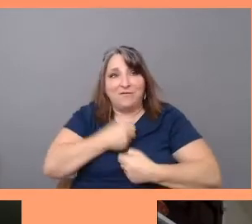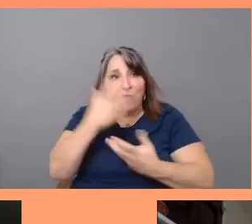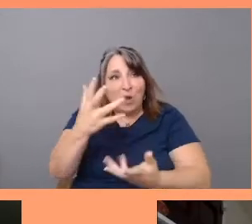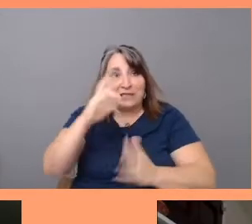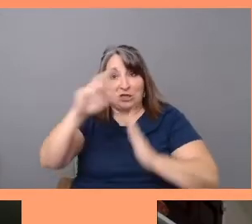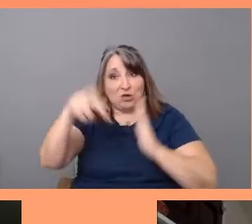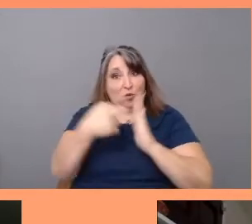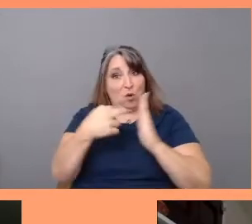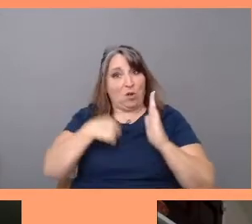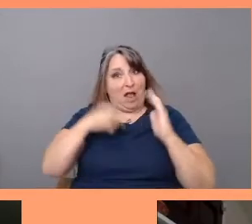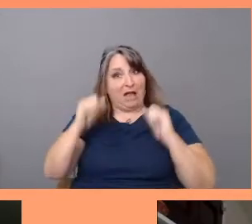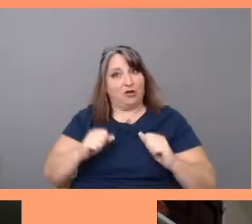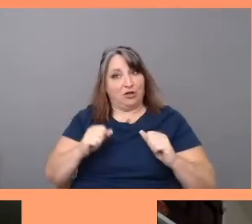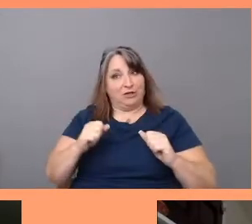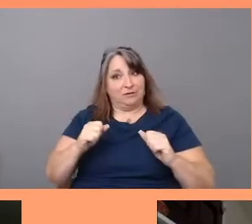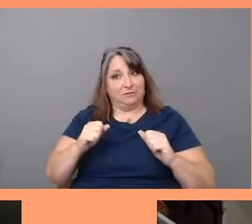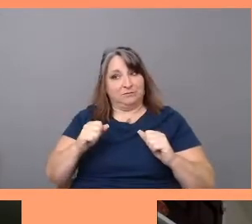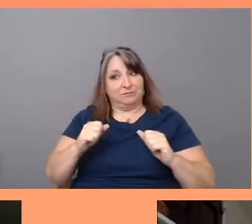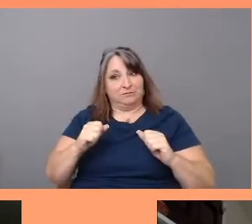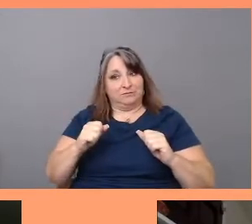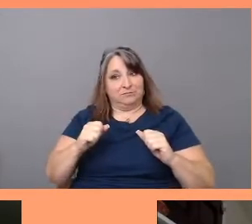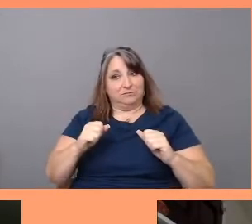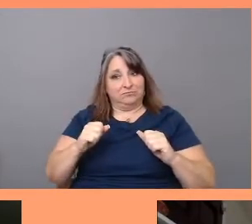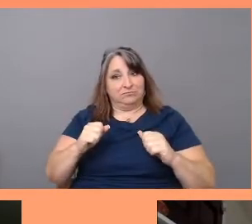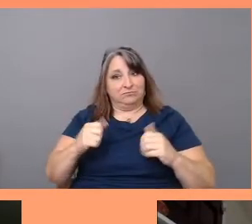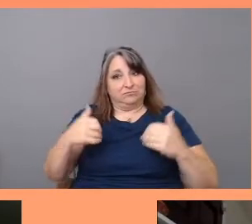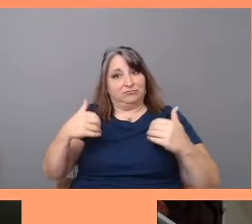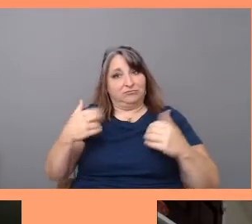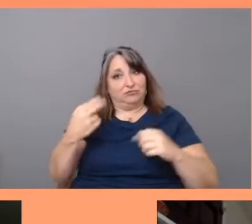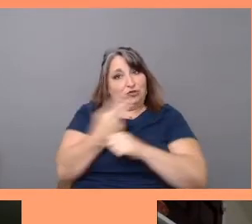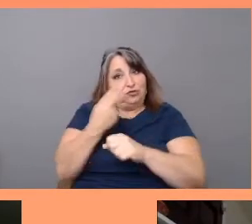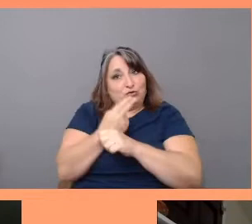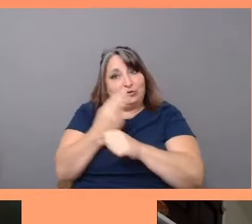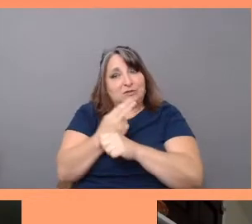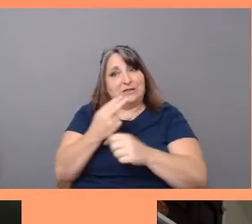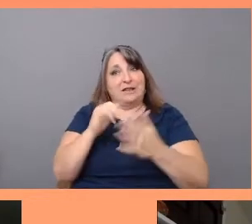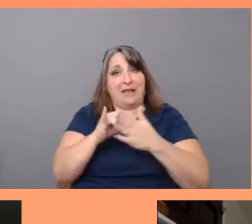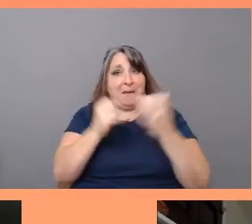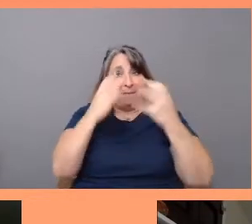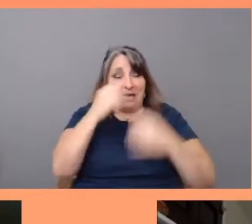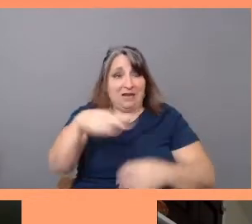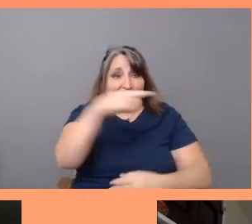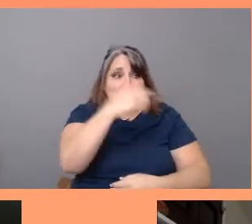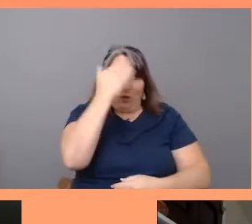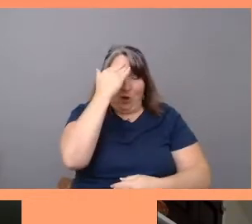that, as many of you know, if not all of you know, has been going on for